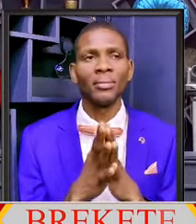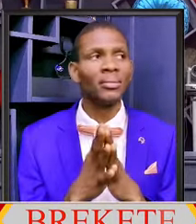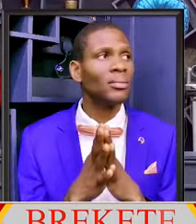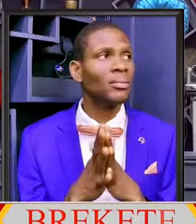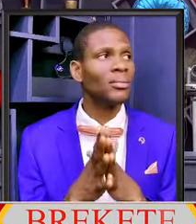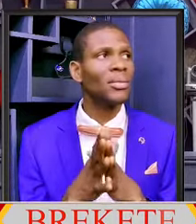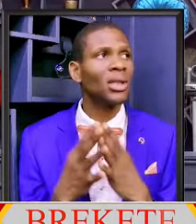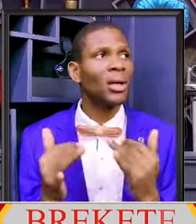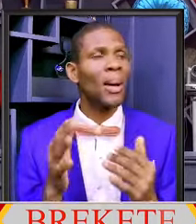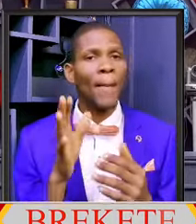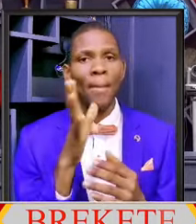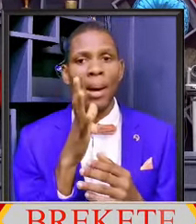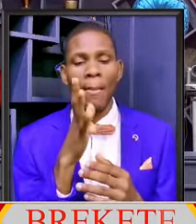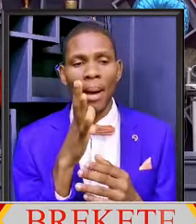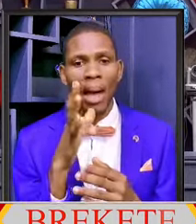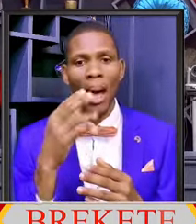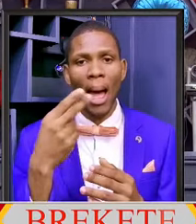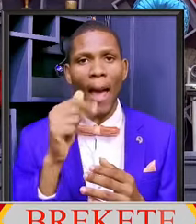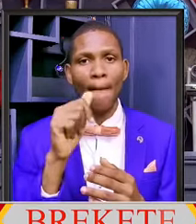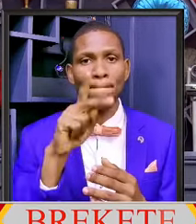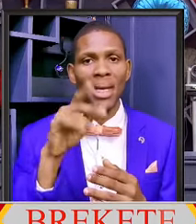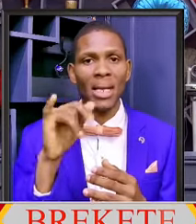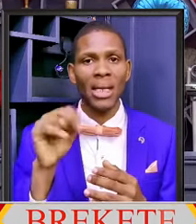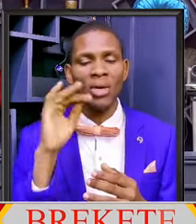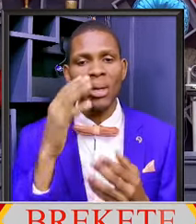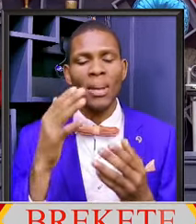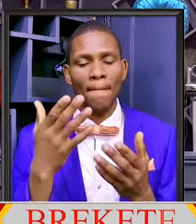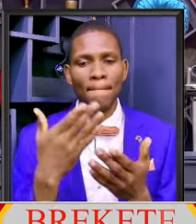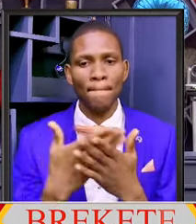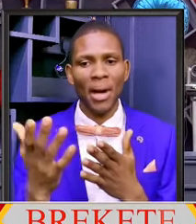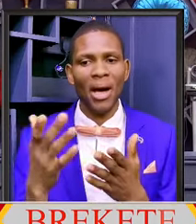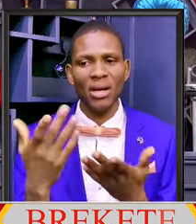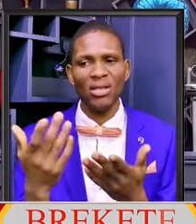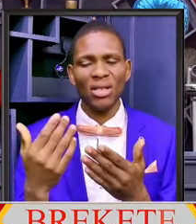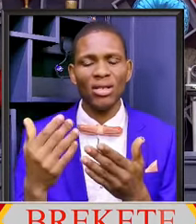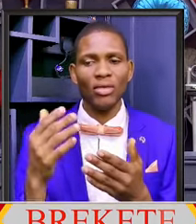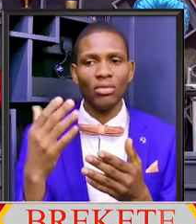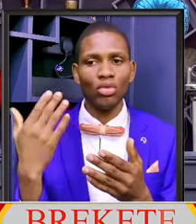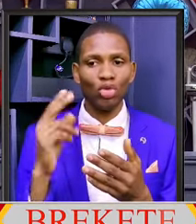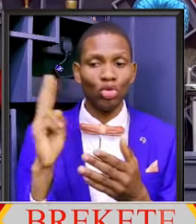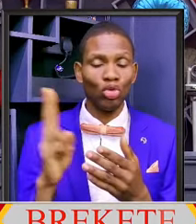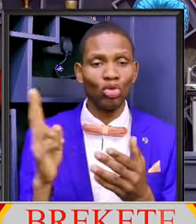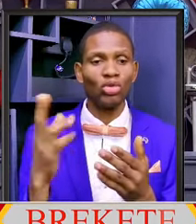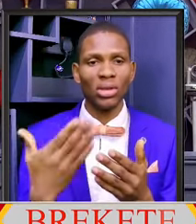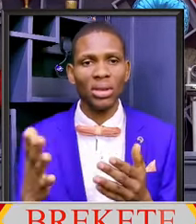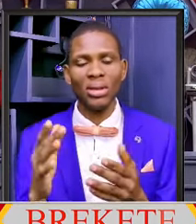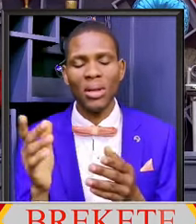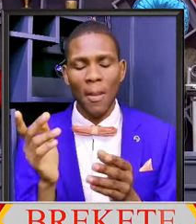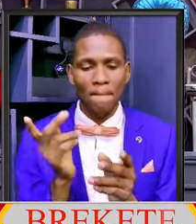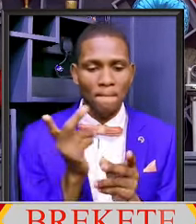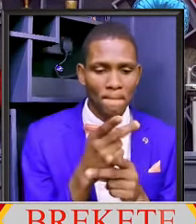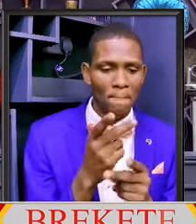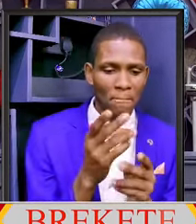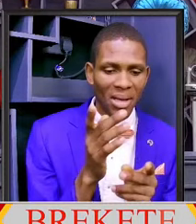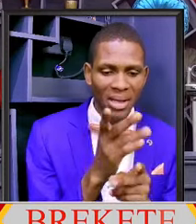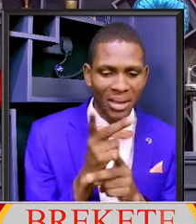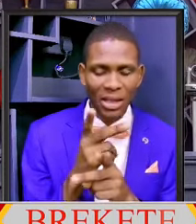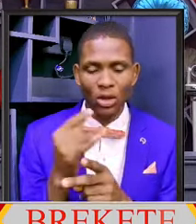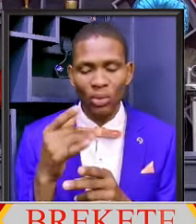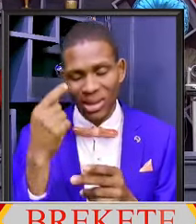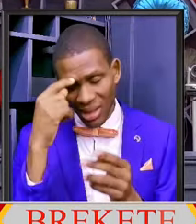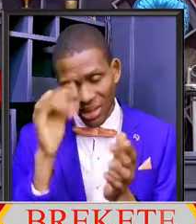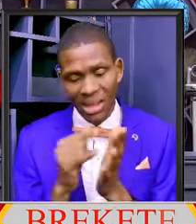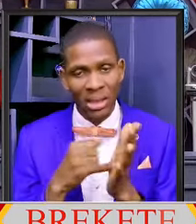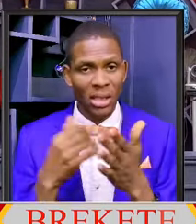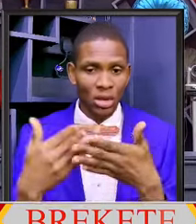Now, but now happiness go buy fairly used things where they don't polish, package them. She go come. You go tell her a new